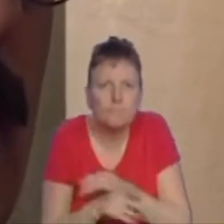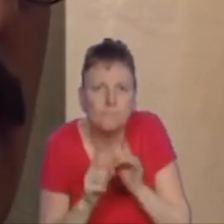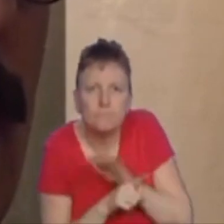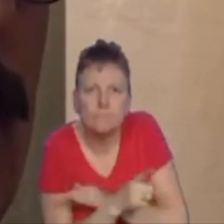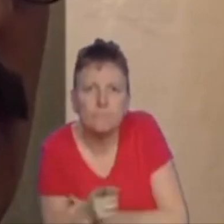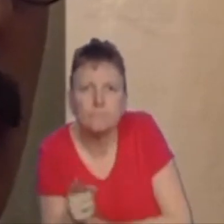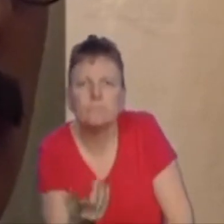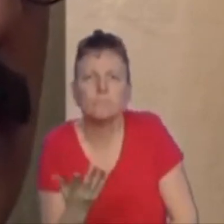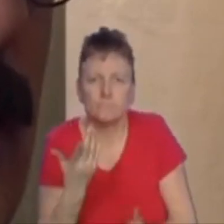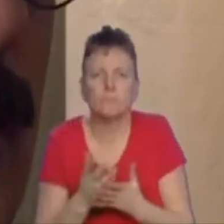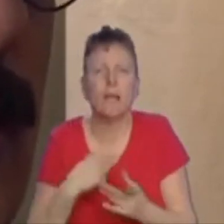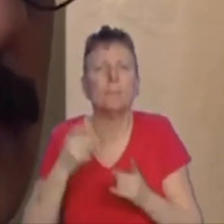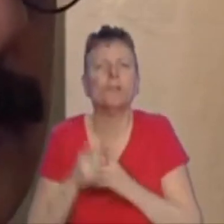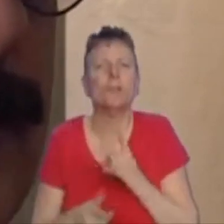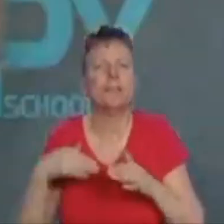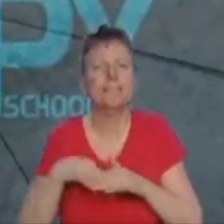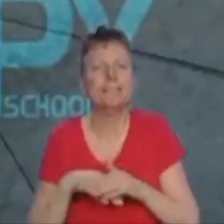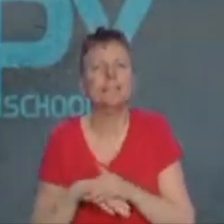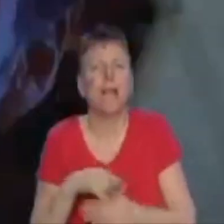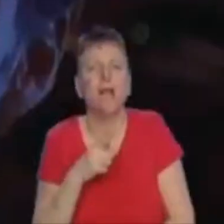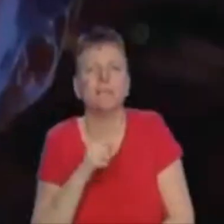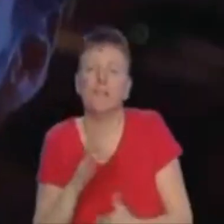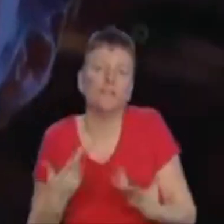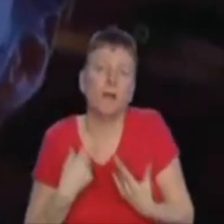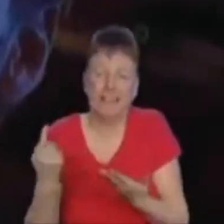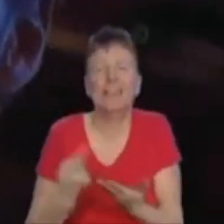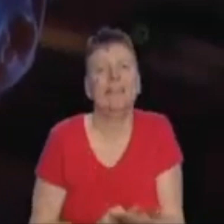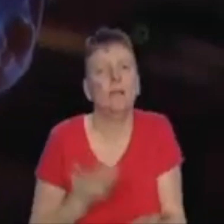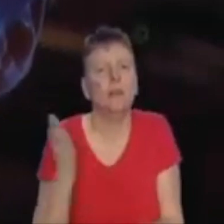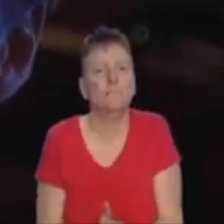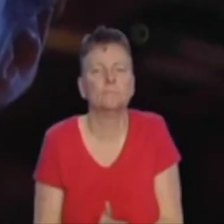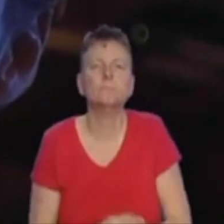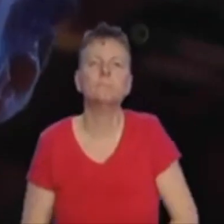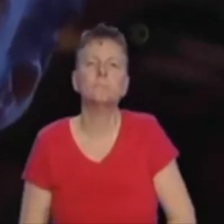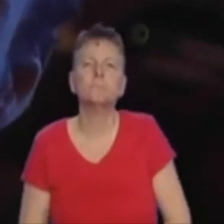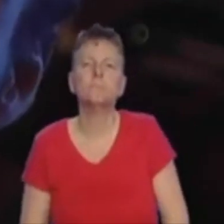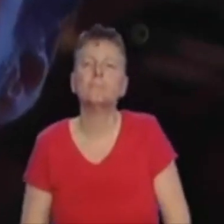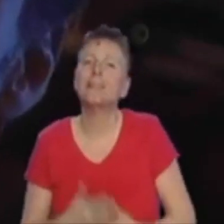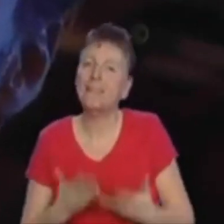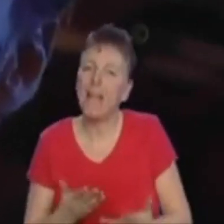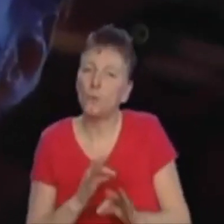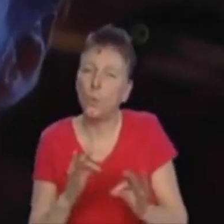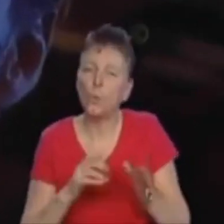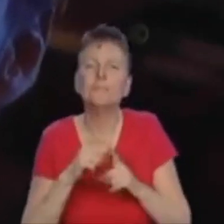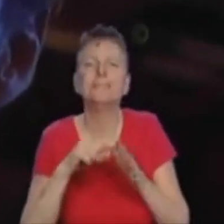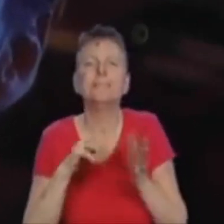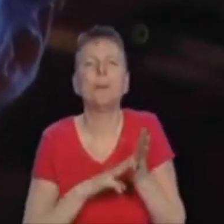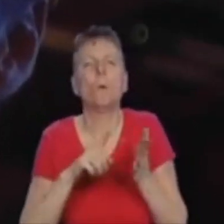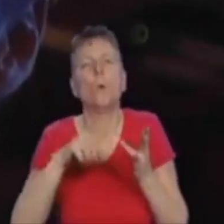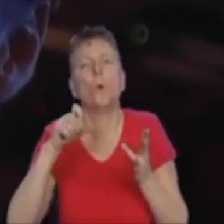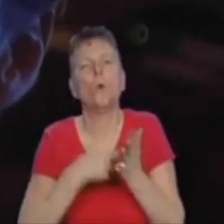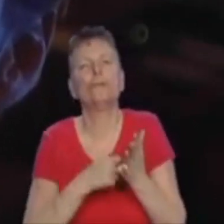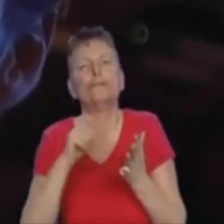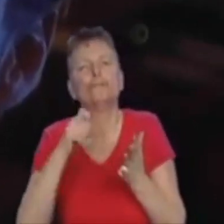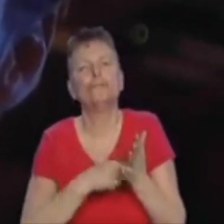Republic, was in all probability illegal. Now, no democratic government in the world, with the exception of Israel, will admit to